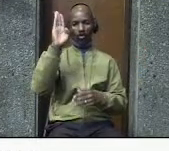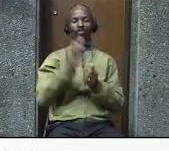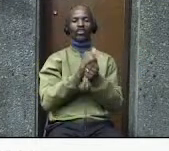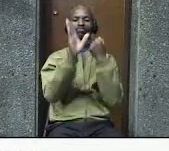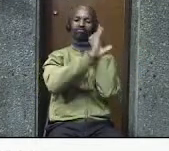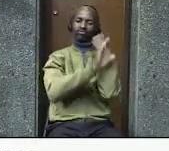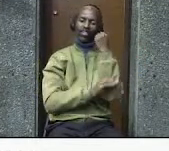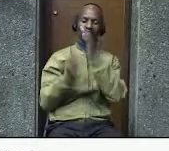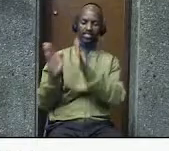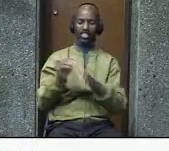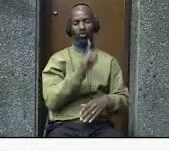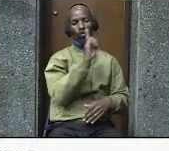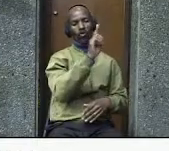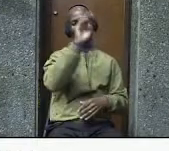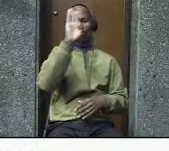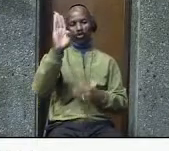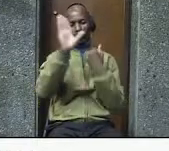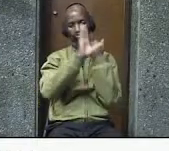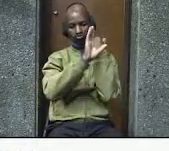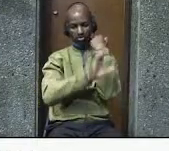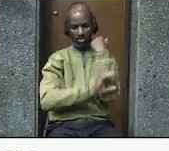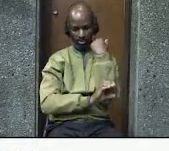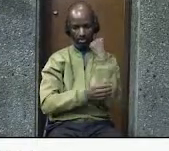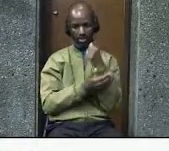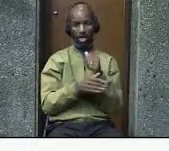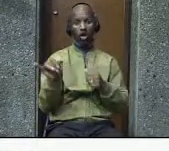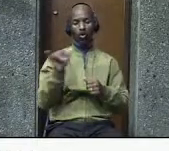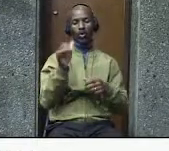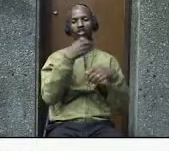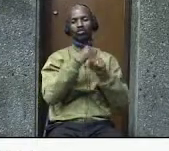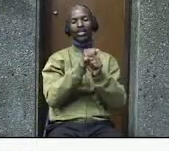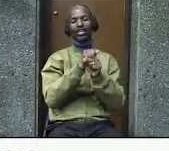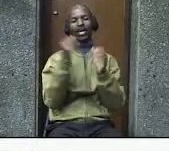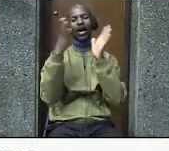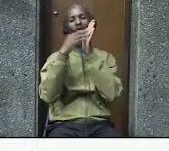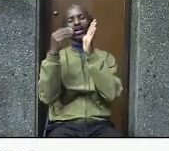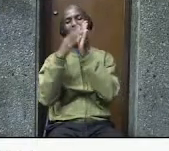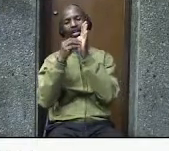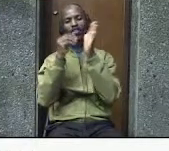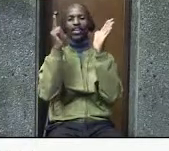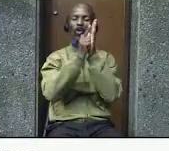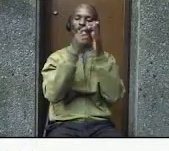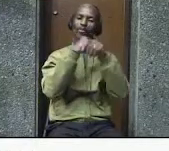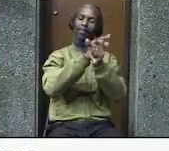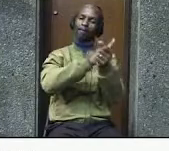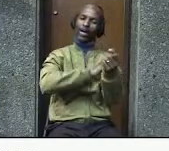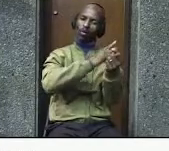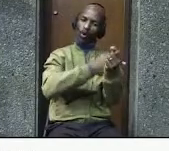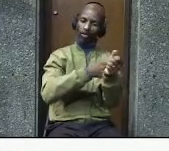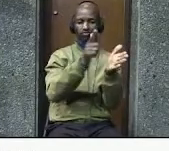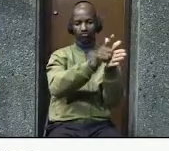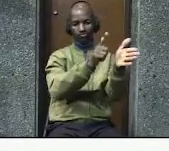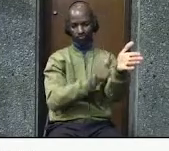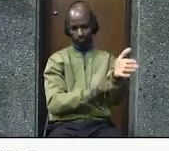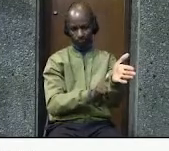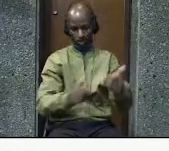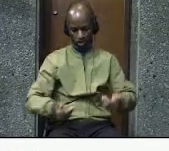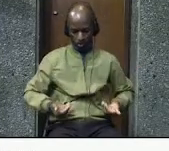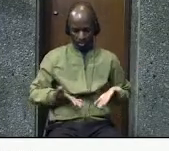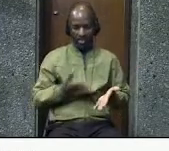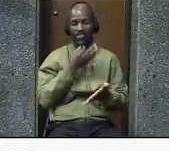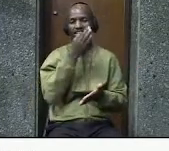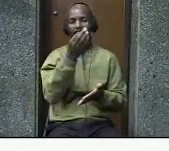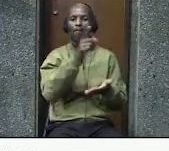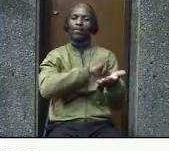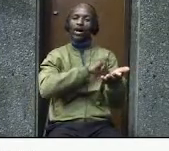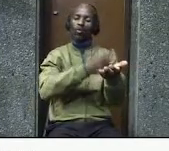well as Section 114 of the Constitution, which basically just outlines the lawmaking powers of the legislature to say we have authority